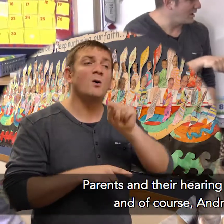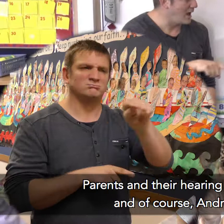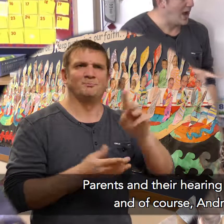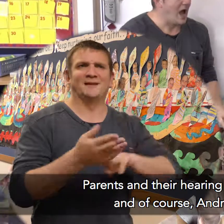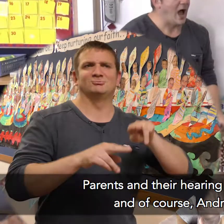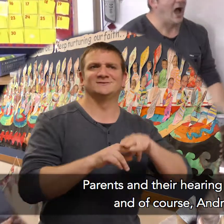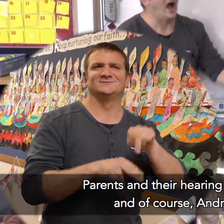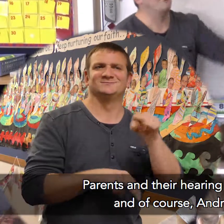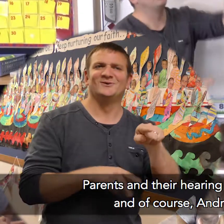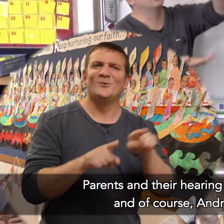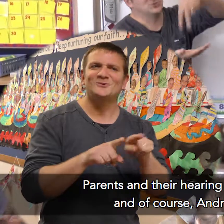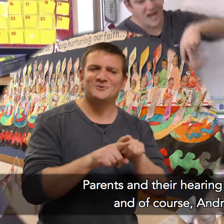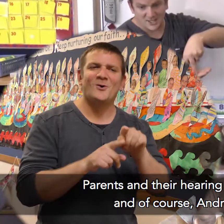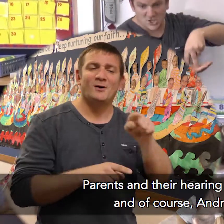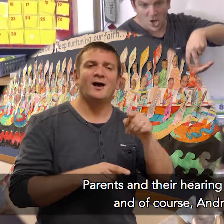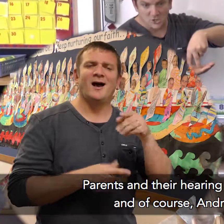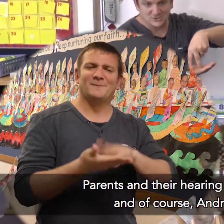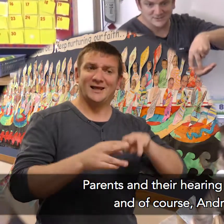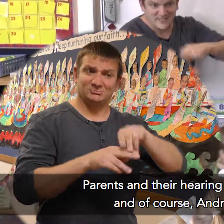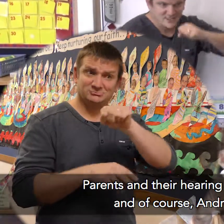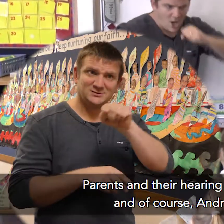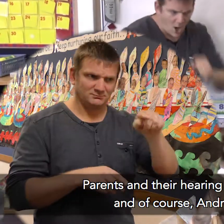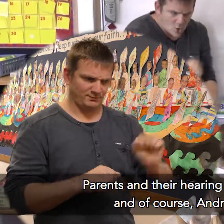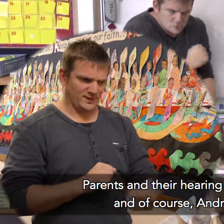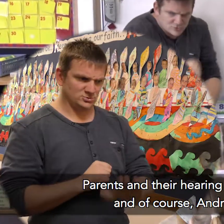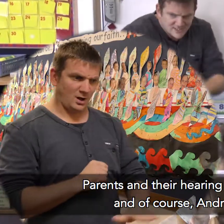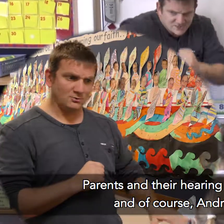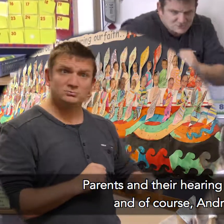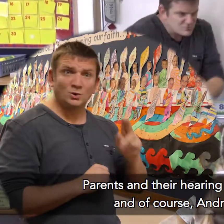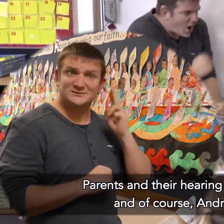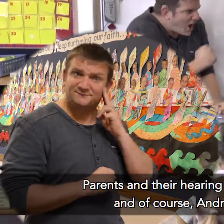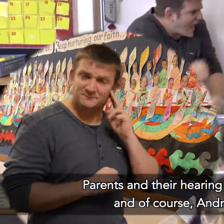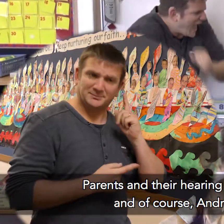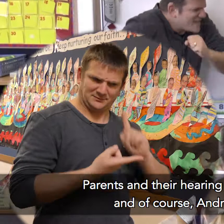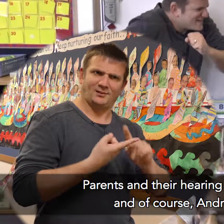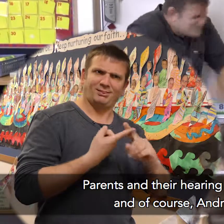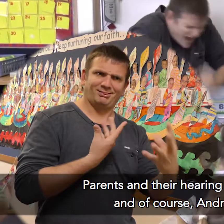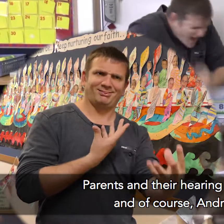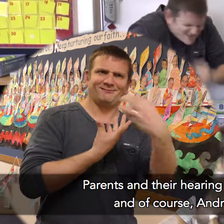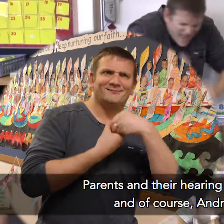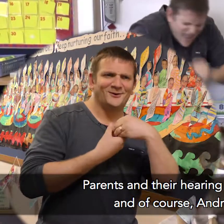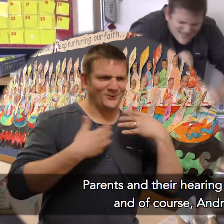Parents and their hearing children have really embraced this. And of course, Andre's parents are fully on board.